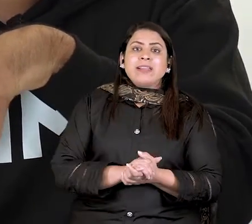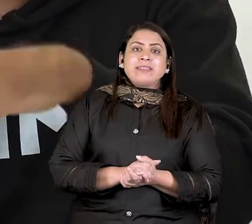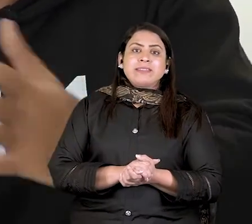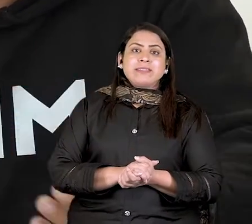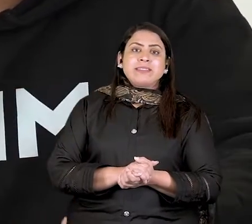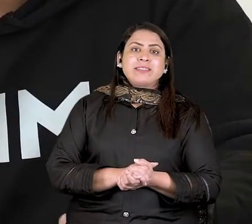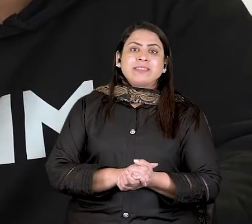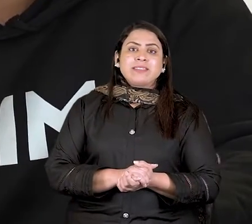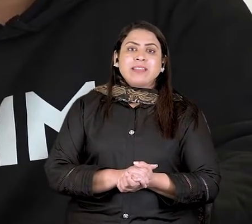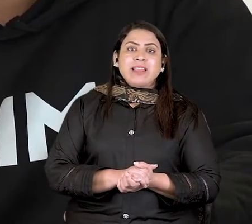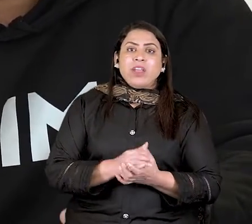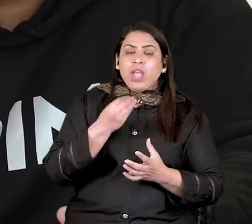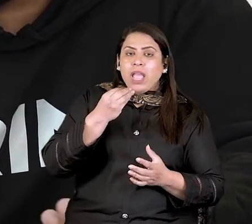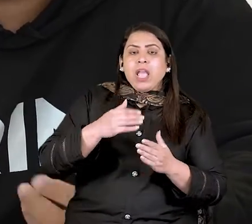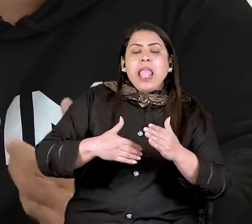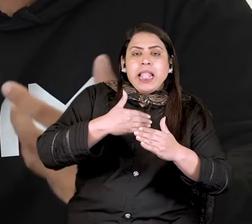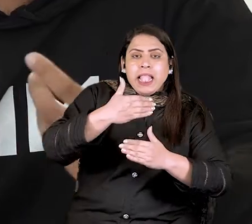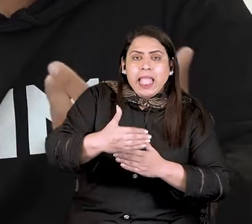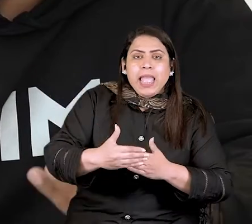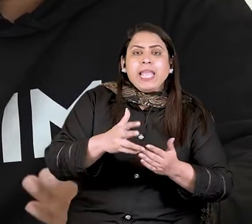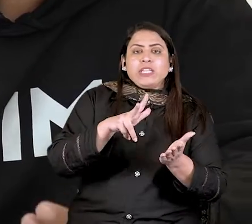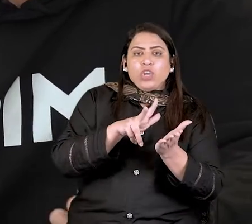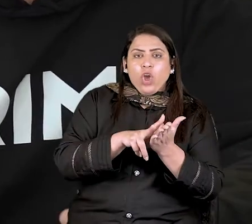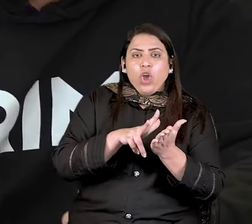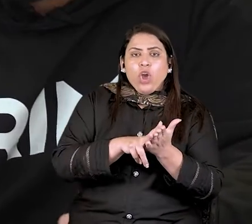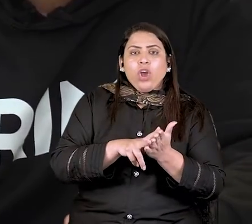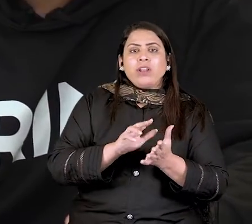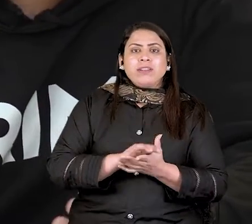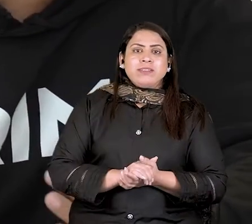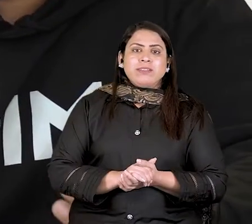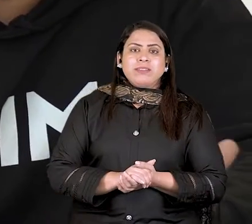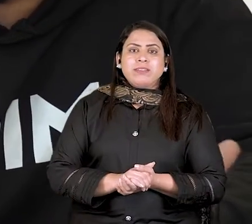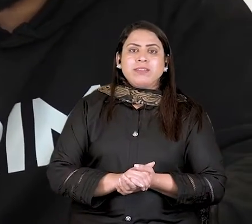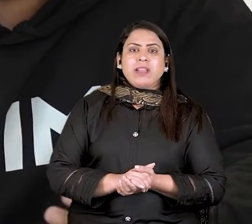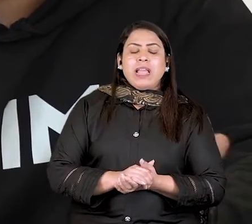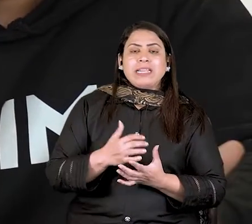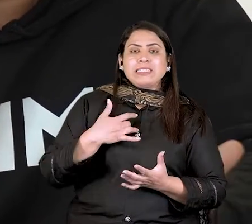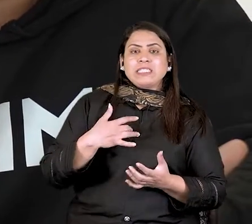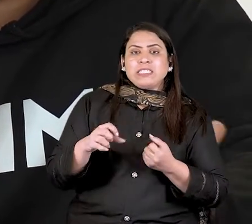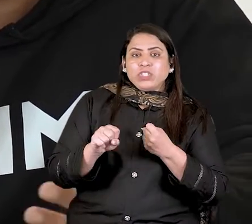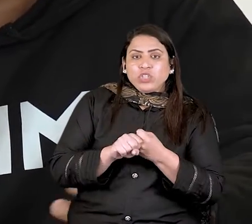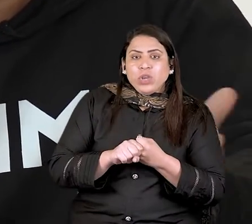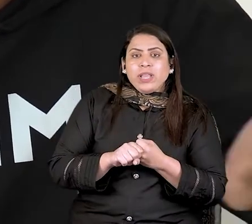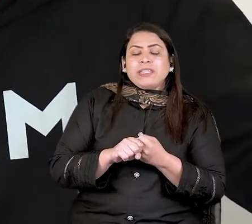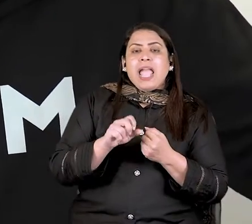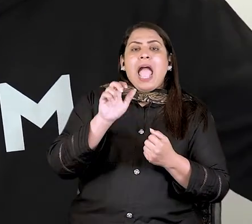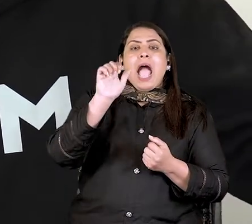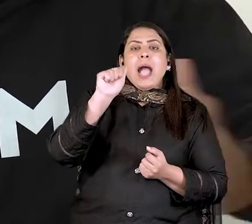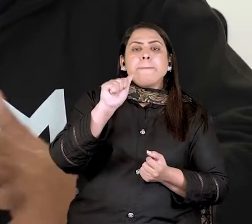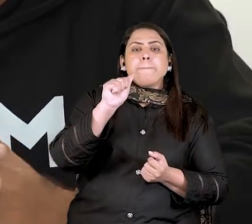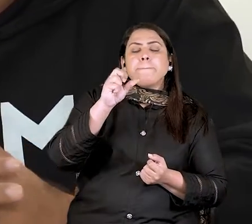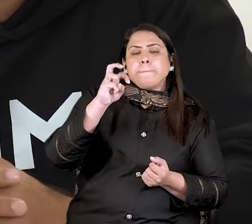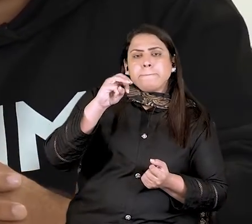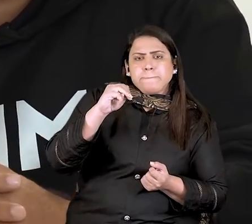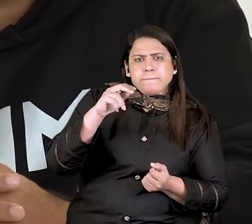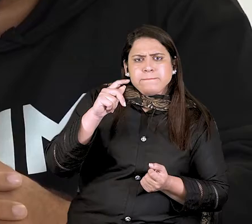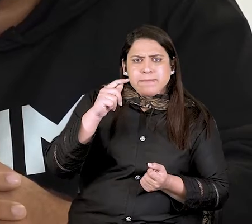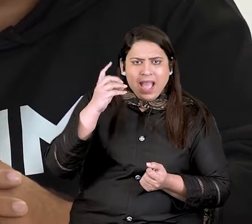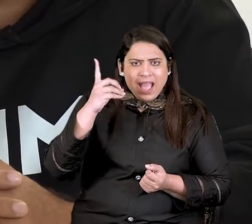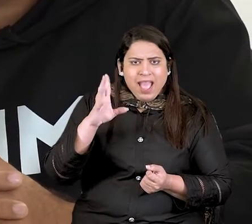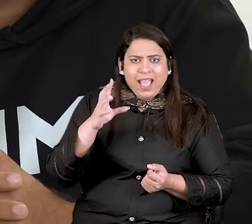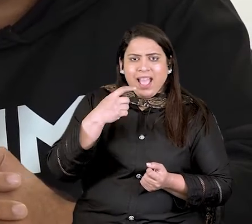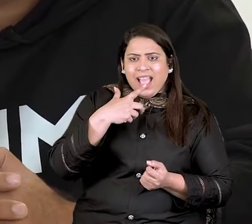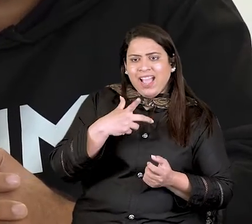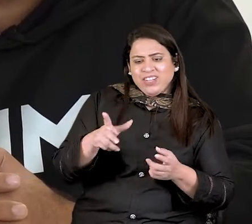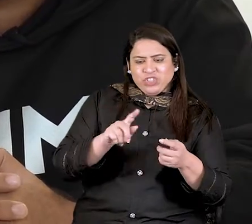biggest He critic. knows what he wants. These guys are the guys in the kitchen who's making it, and I think you know, next time you know when Jawaz here in